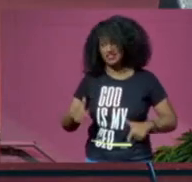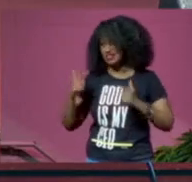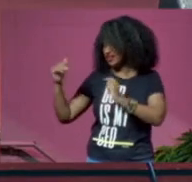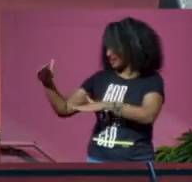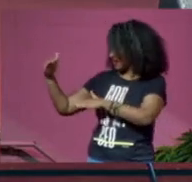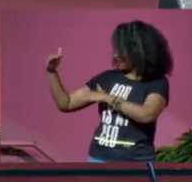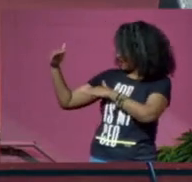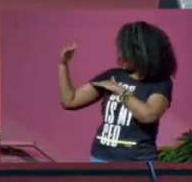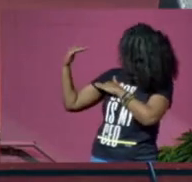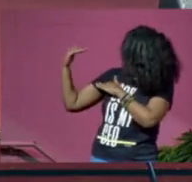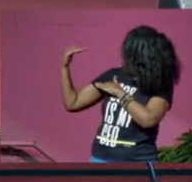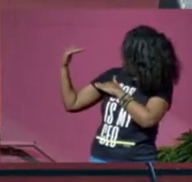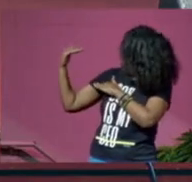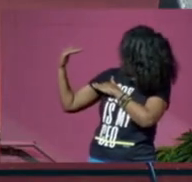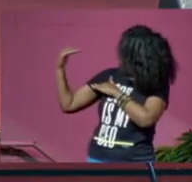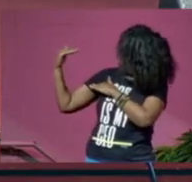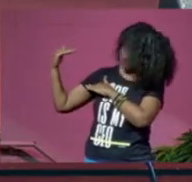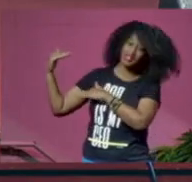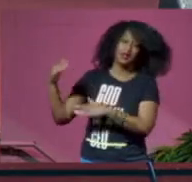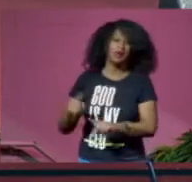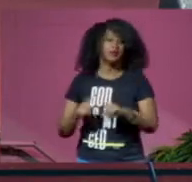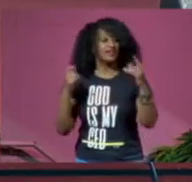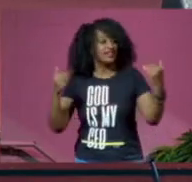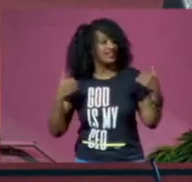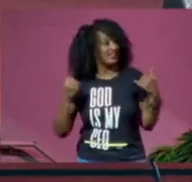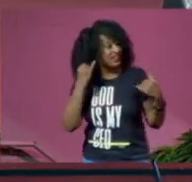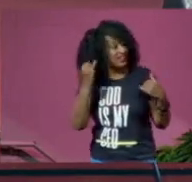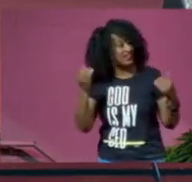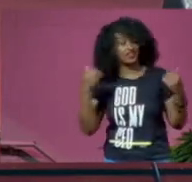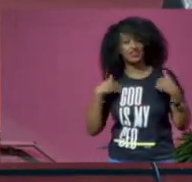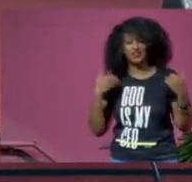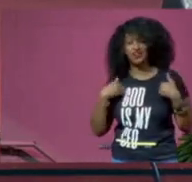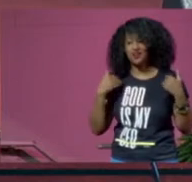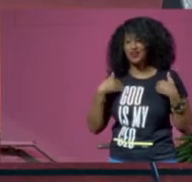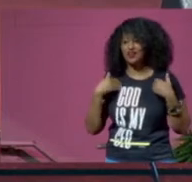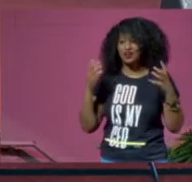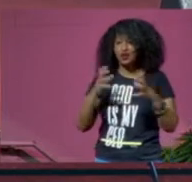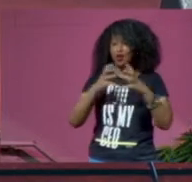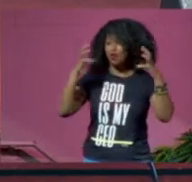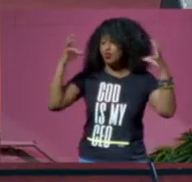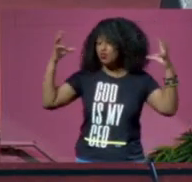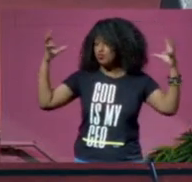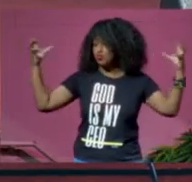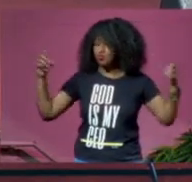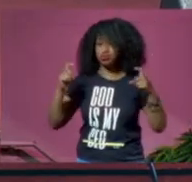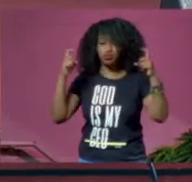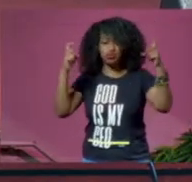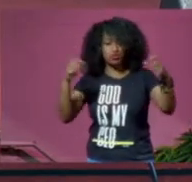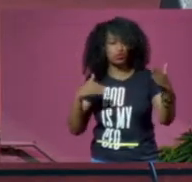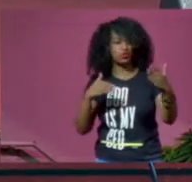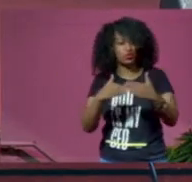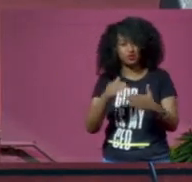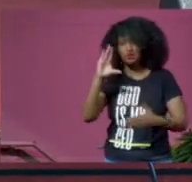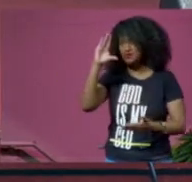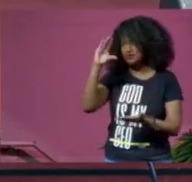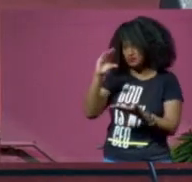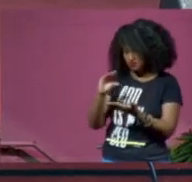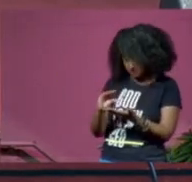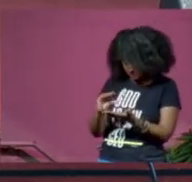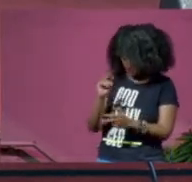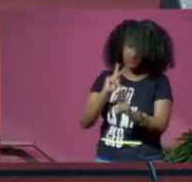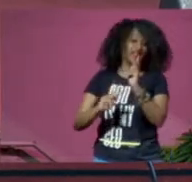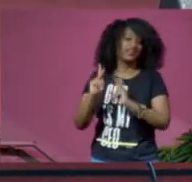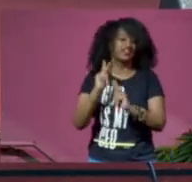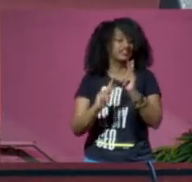to downplay your big gifts so you can get close to small people. But come here, let me tell you something. That's why